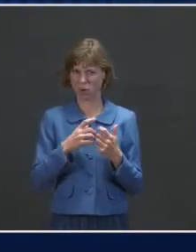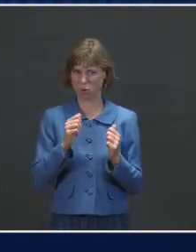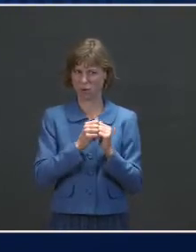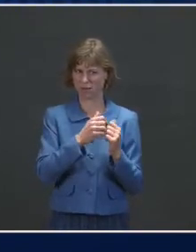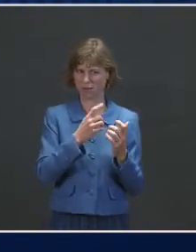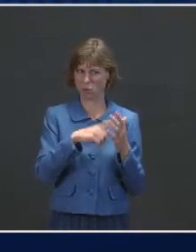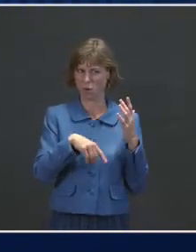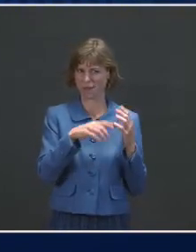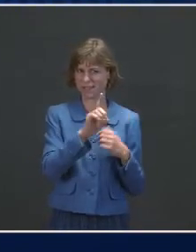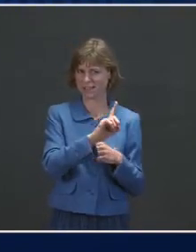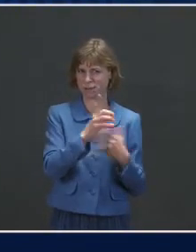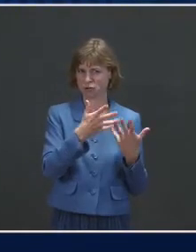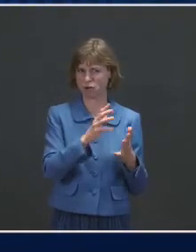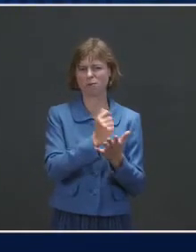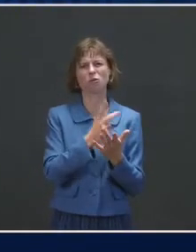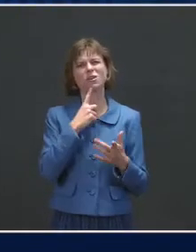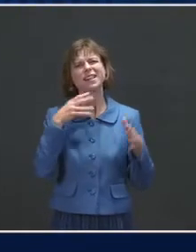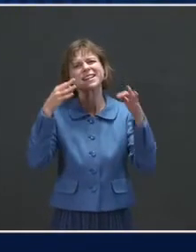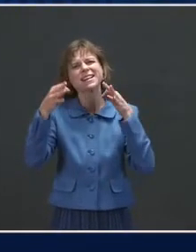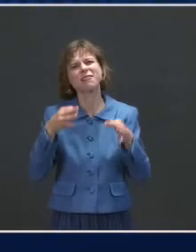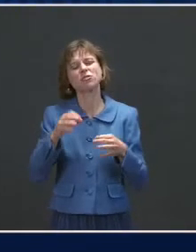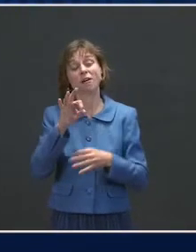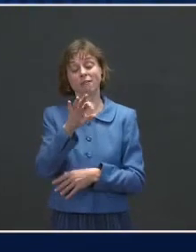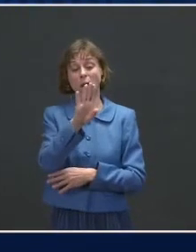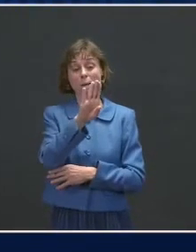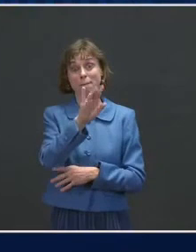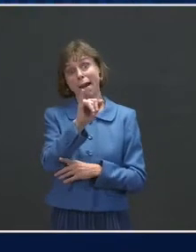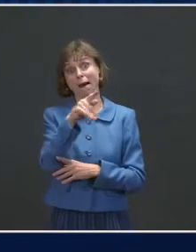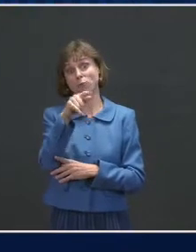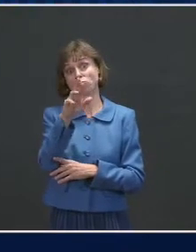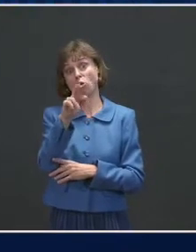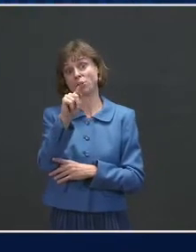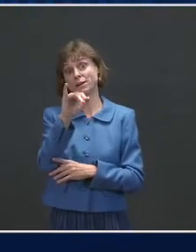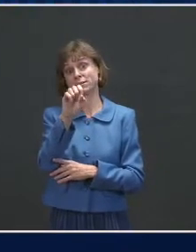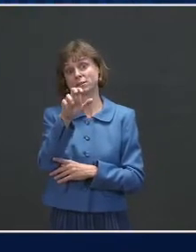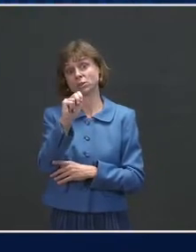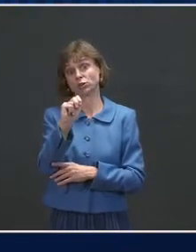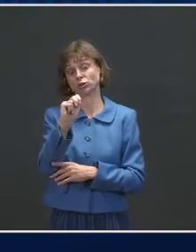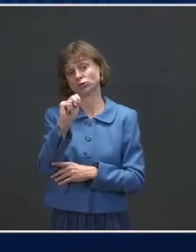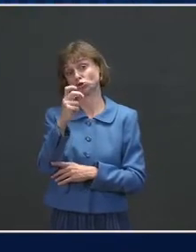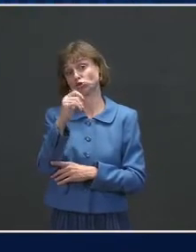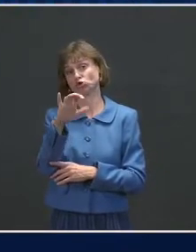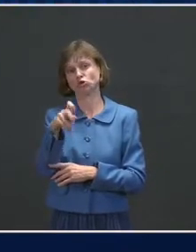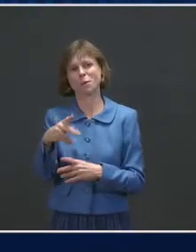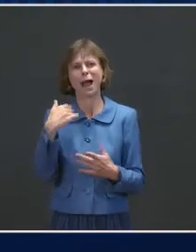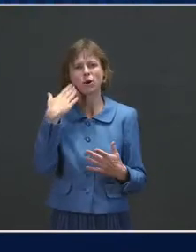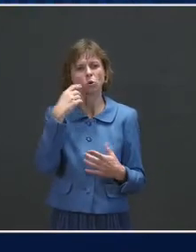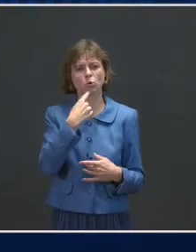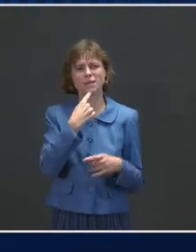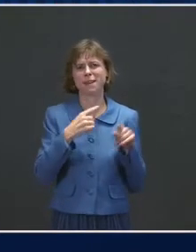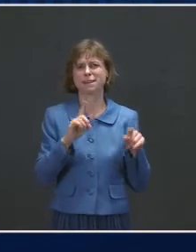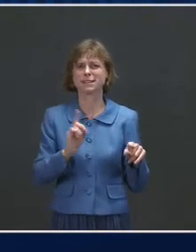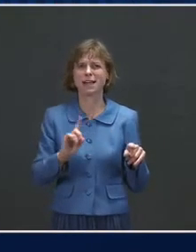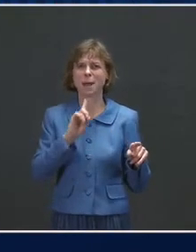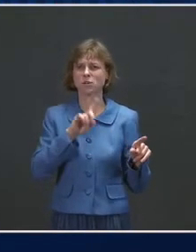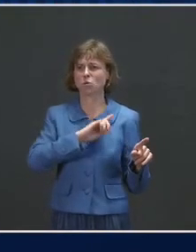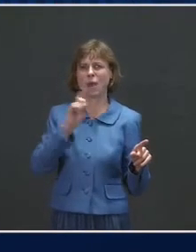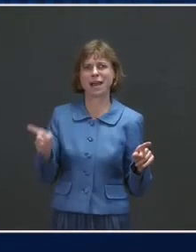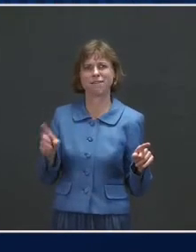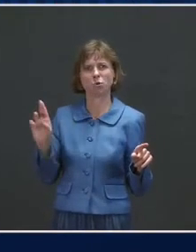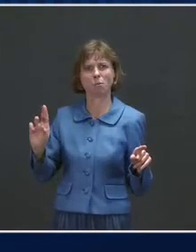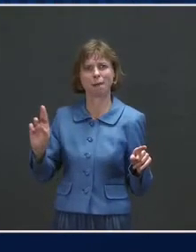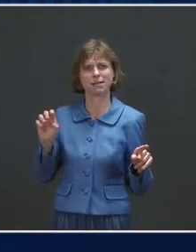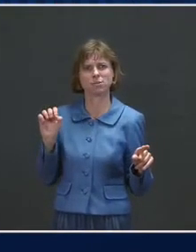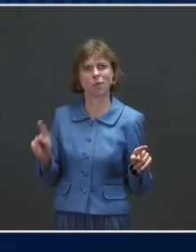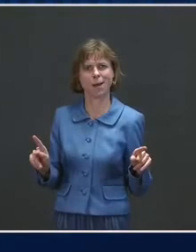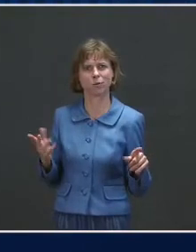a bit more about this definition of bipartisanship, because there is this, I know you're saying that Democrats and are giving Republicans the opportunity, but there's